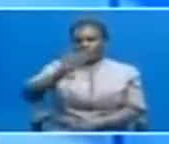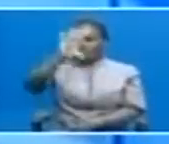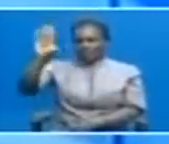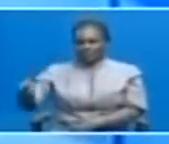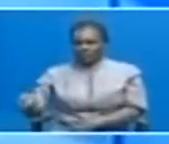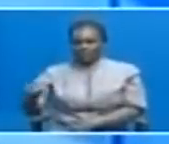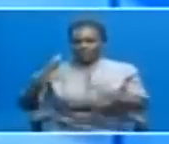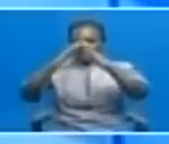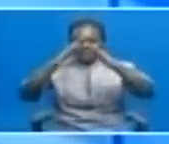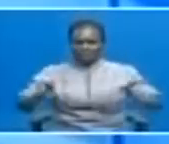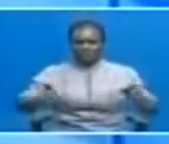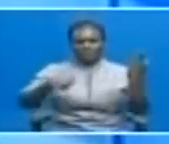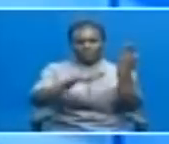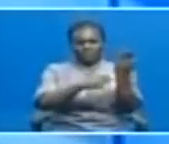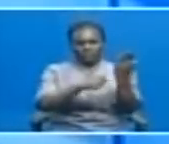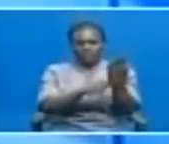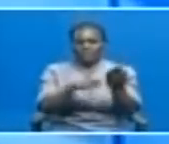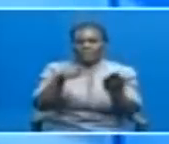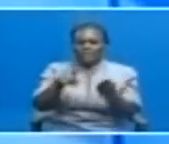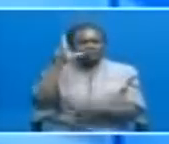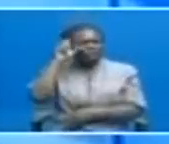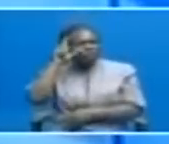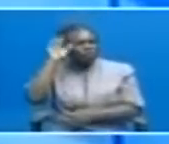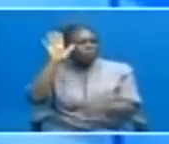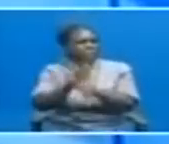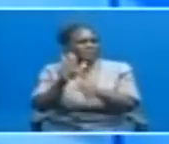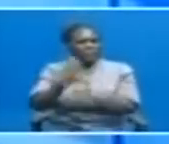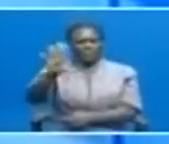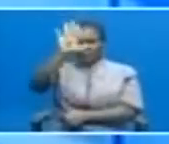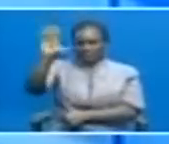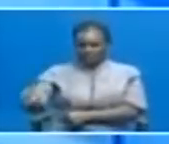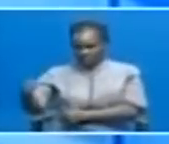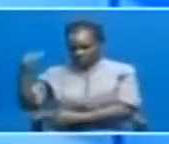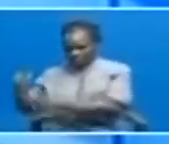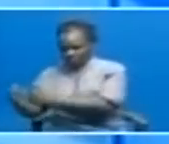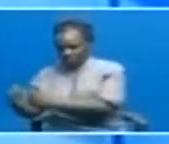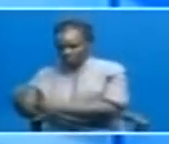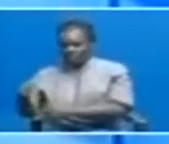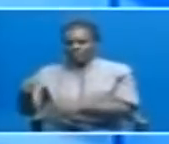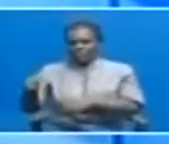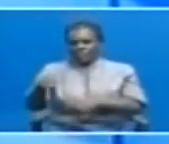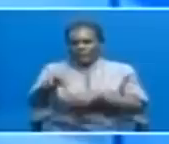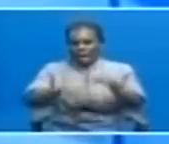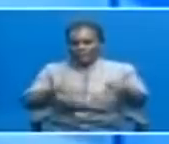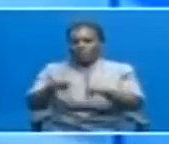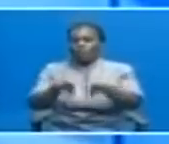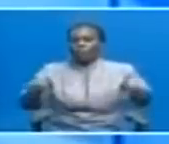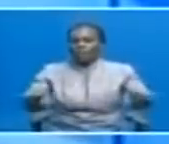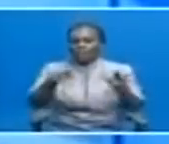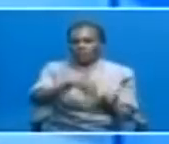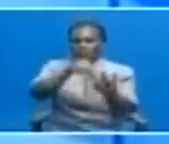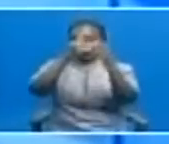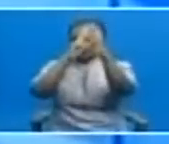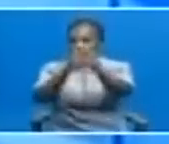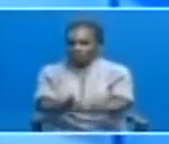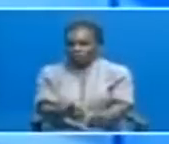Heritage House, which is also named as the most photographed house in Africa, stands next to the Nairobi National Park. And in this special feature,